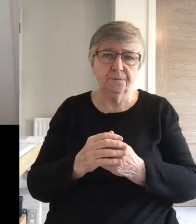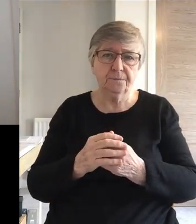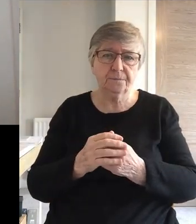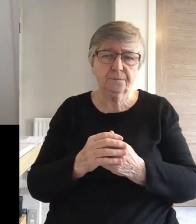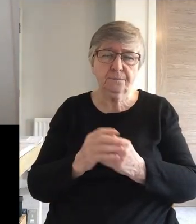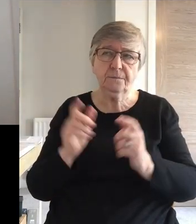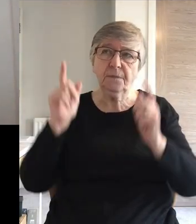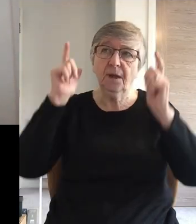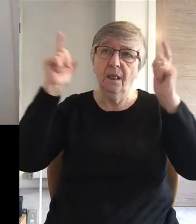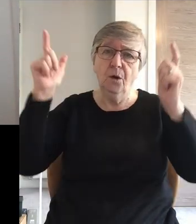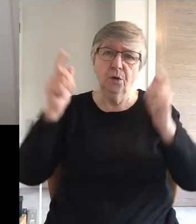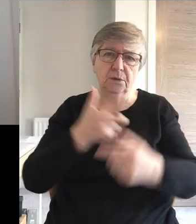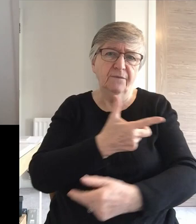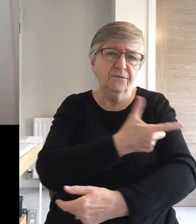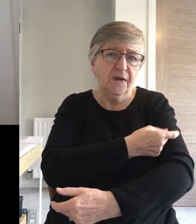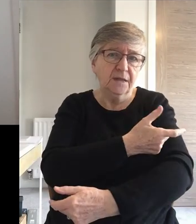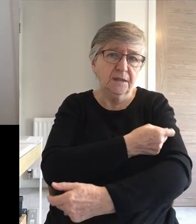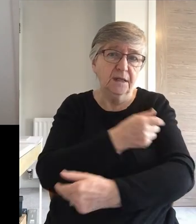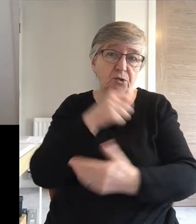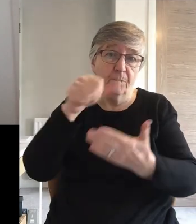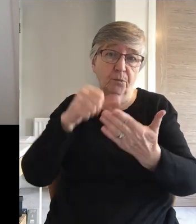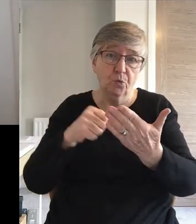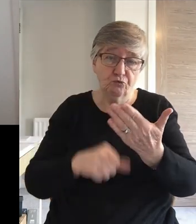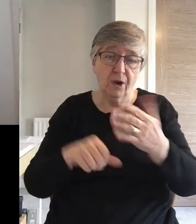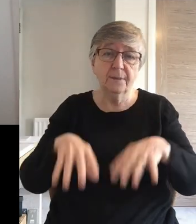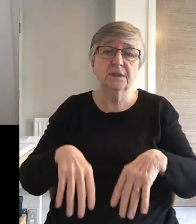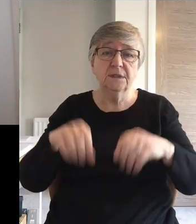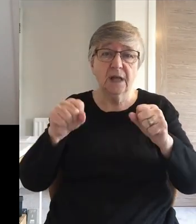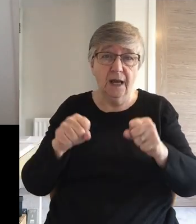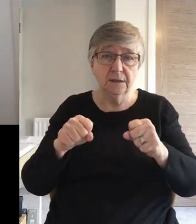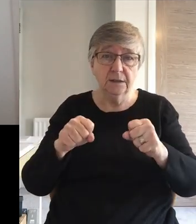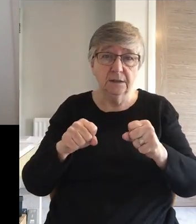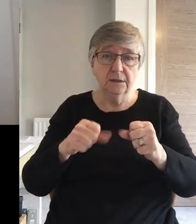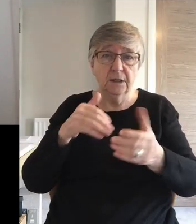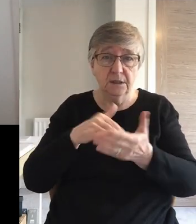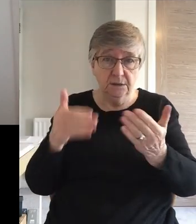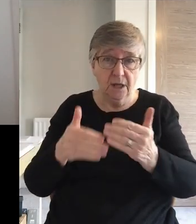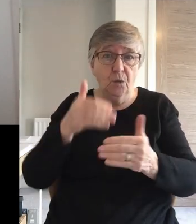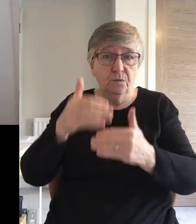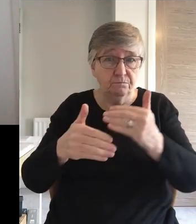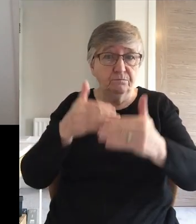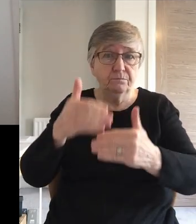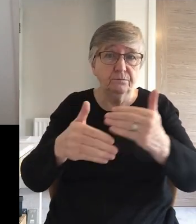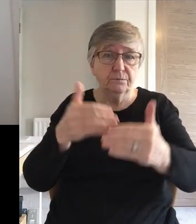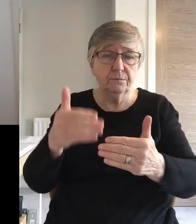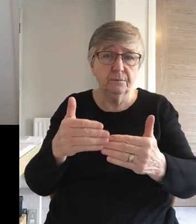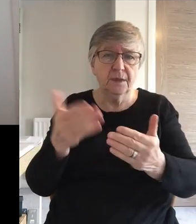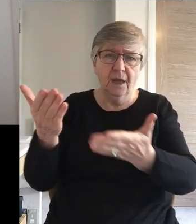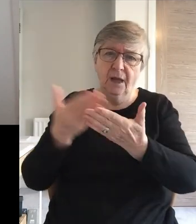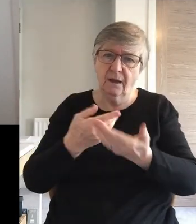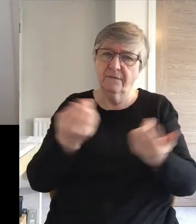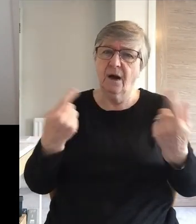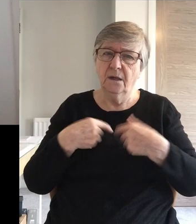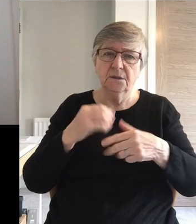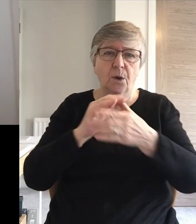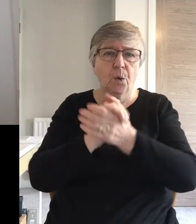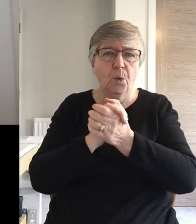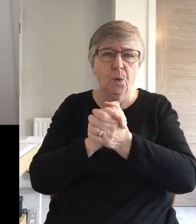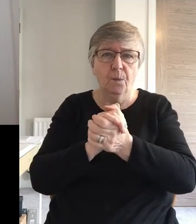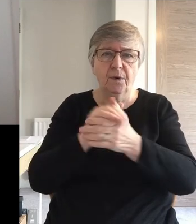O Lord, the vaccination program has started and is progressing. Give us all hope for the